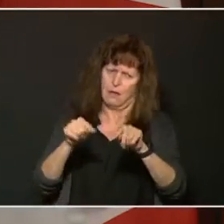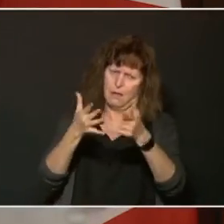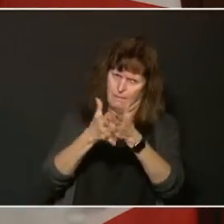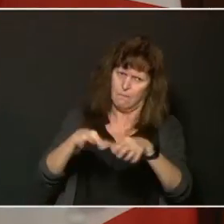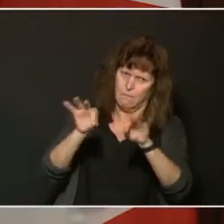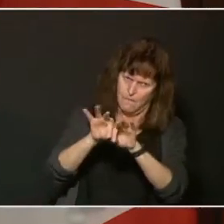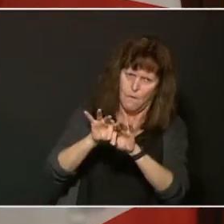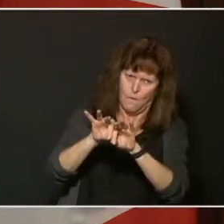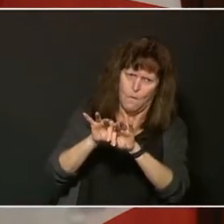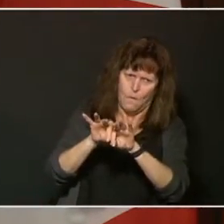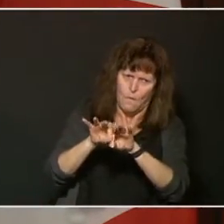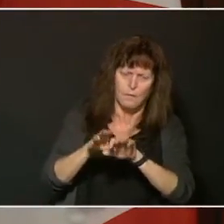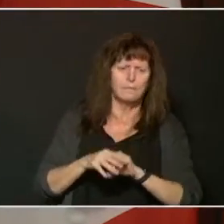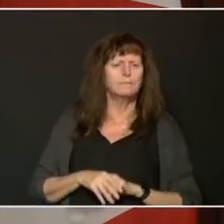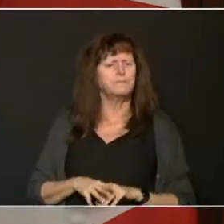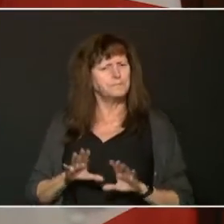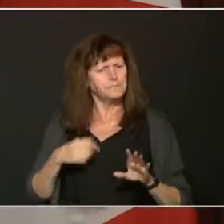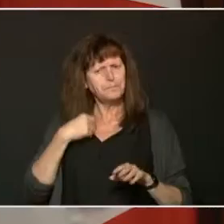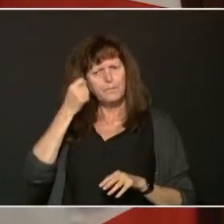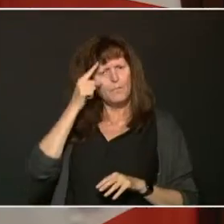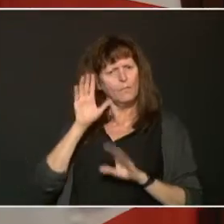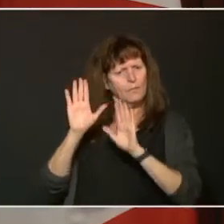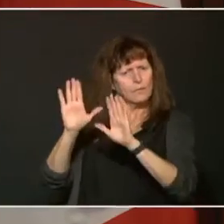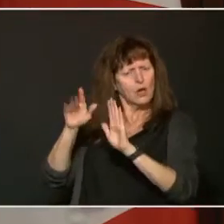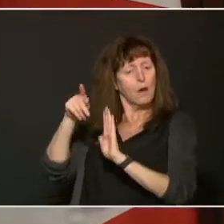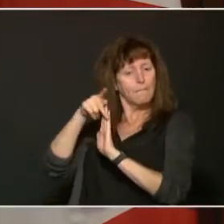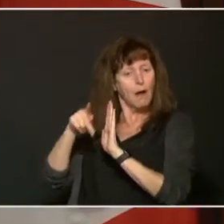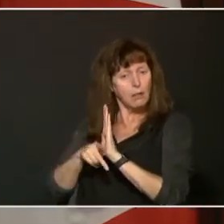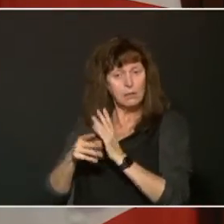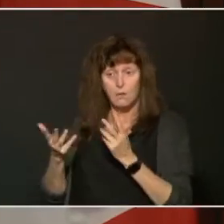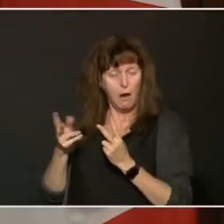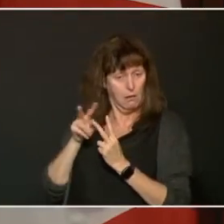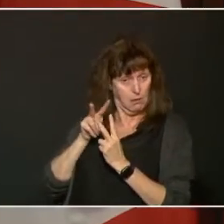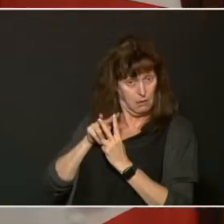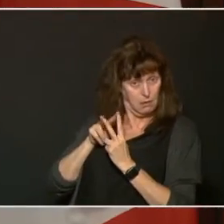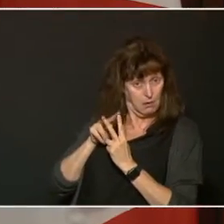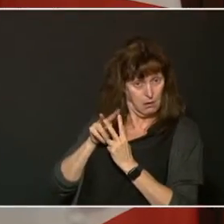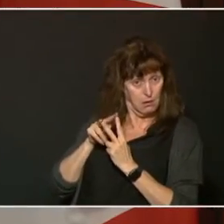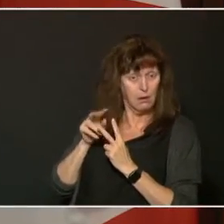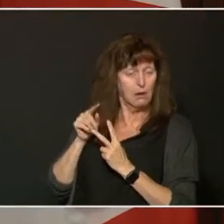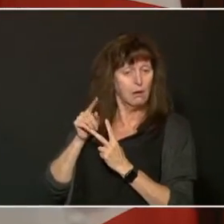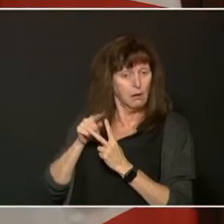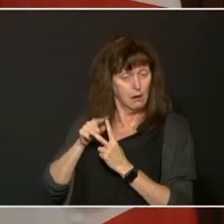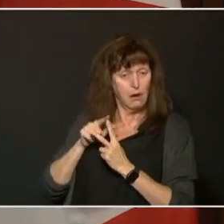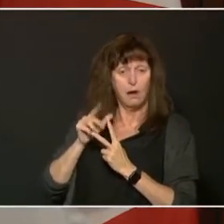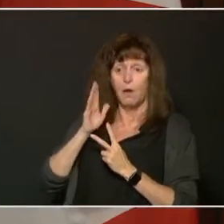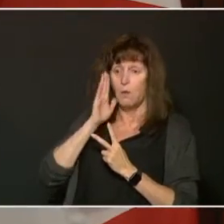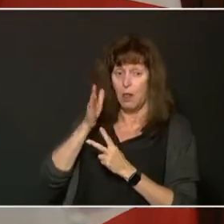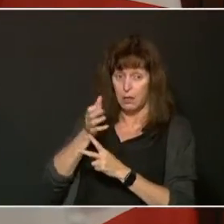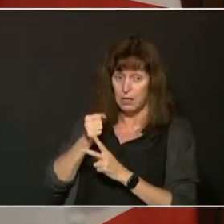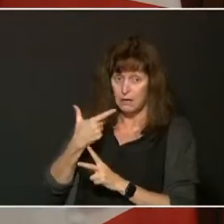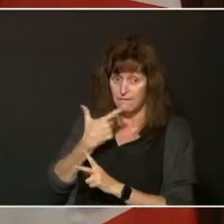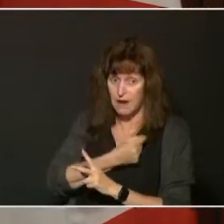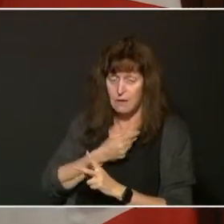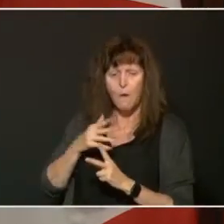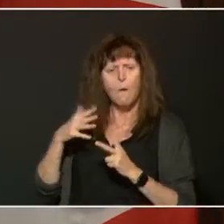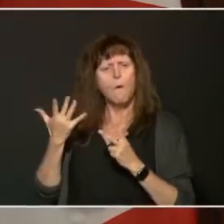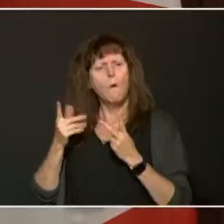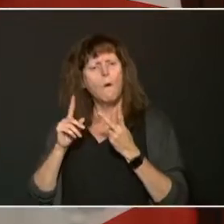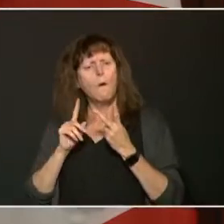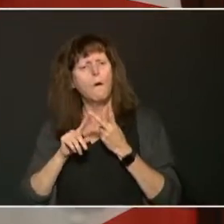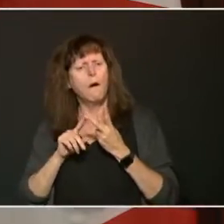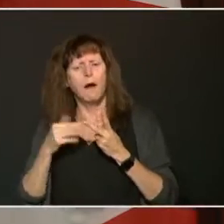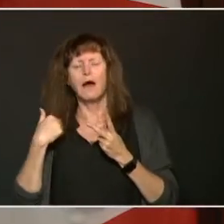their policy is that either you get the vaccine or you have a medical exemption.